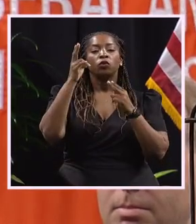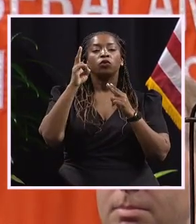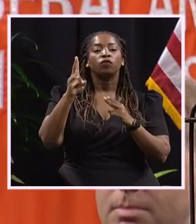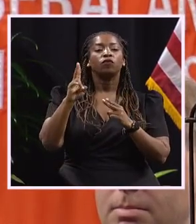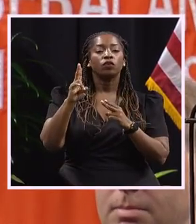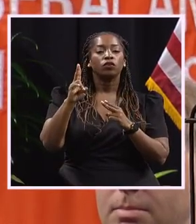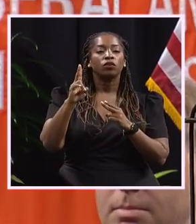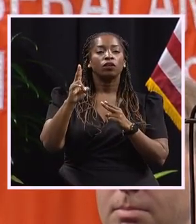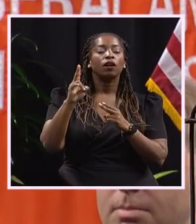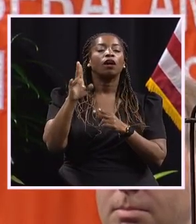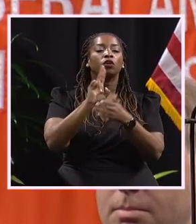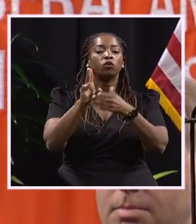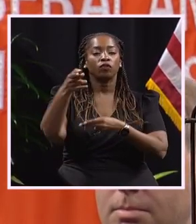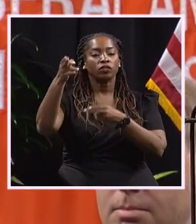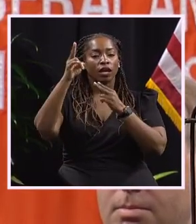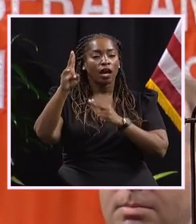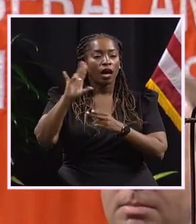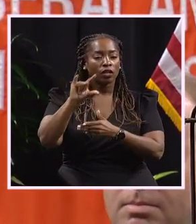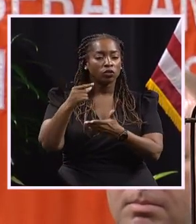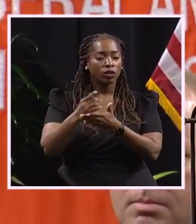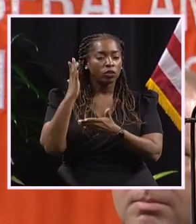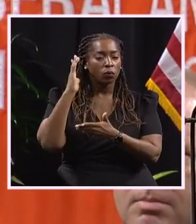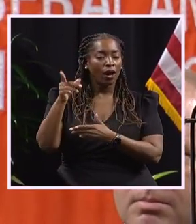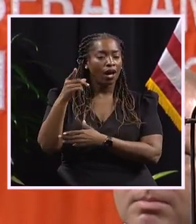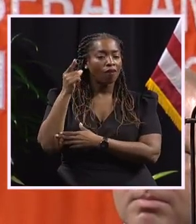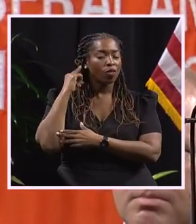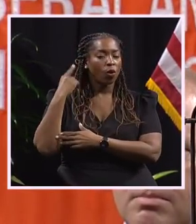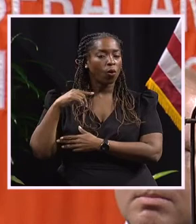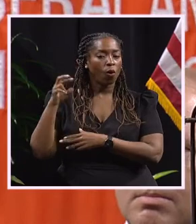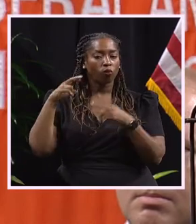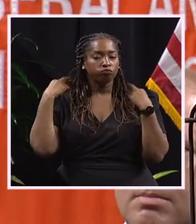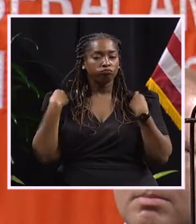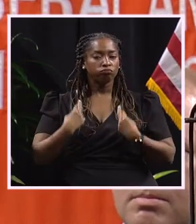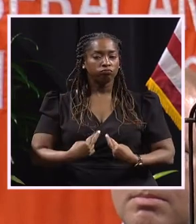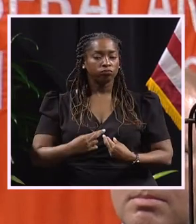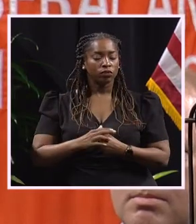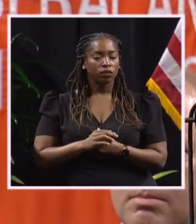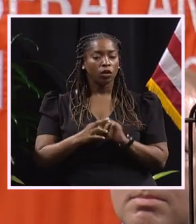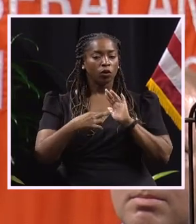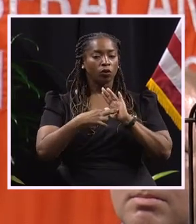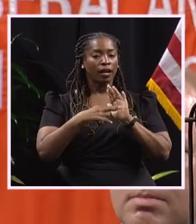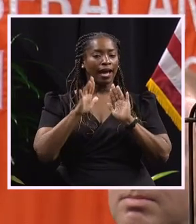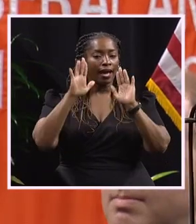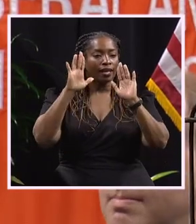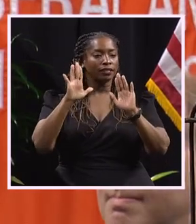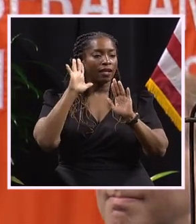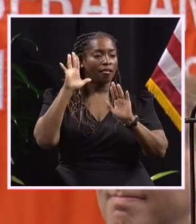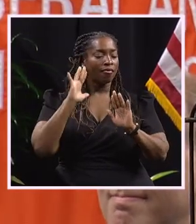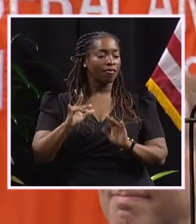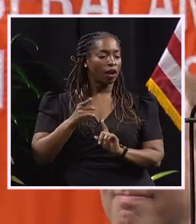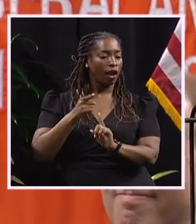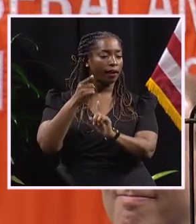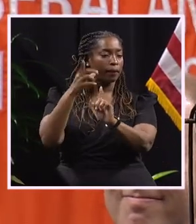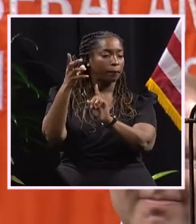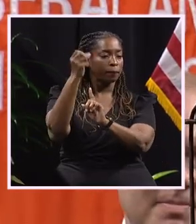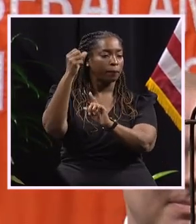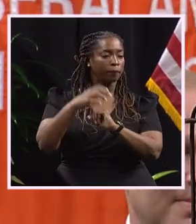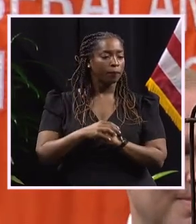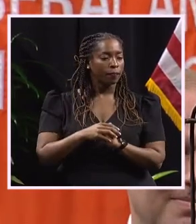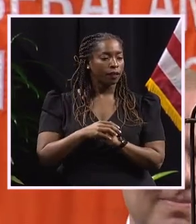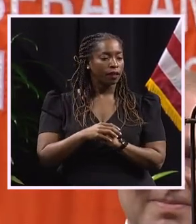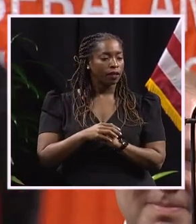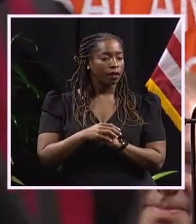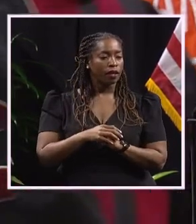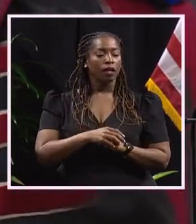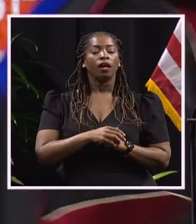cord to recognize the excellence each has demonstrated in their academic pursuits. Veterans wear a red, white, and blue cord. Many of our